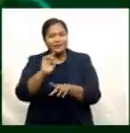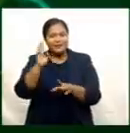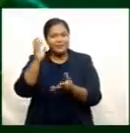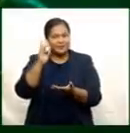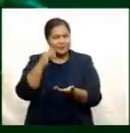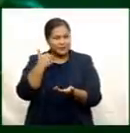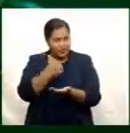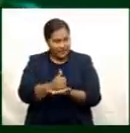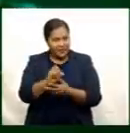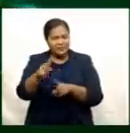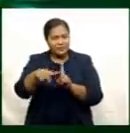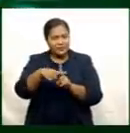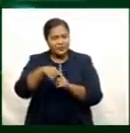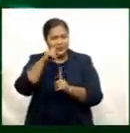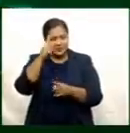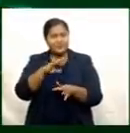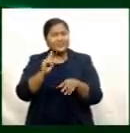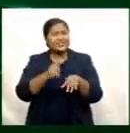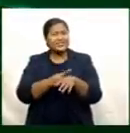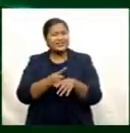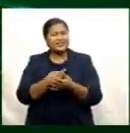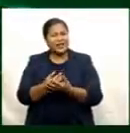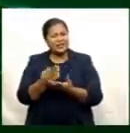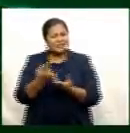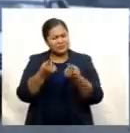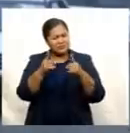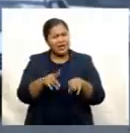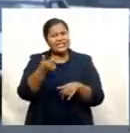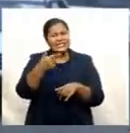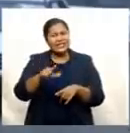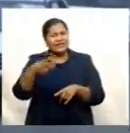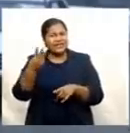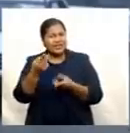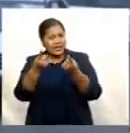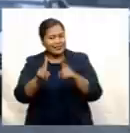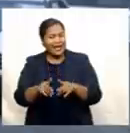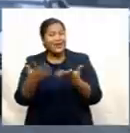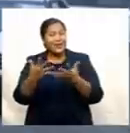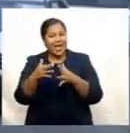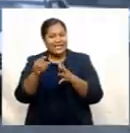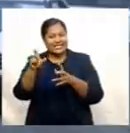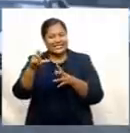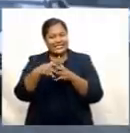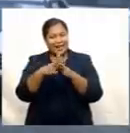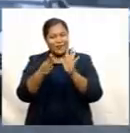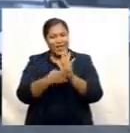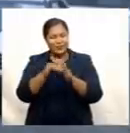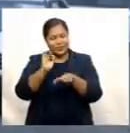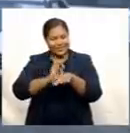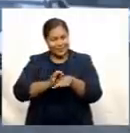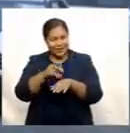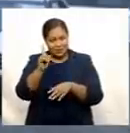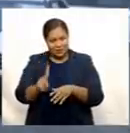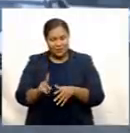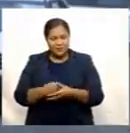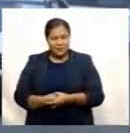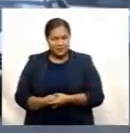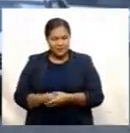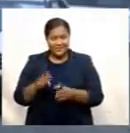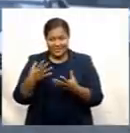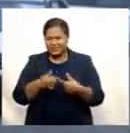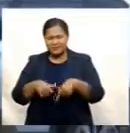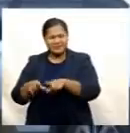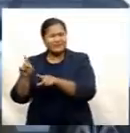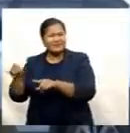latest COVID-19 victim is a 73-year-old patient who died at the CWM hospital. The patient had been admitted